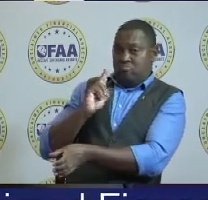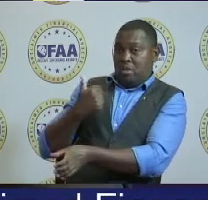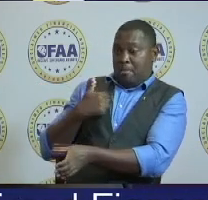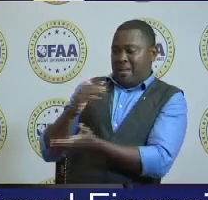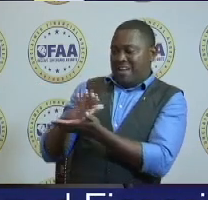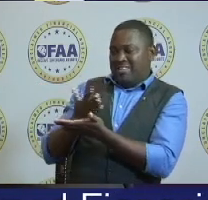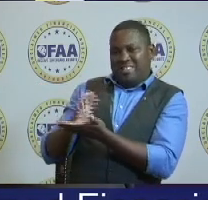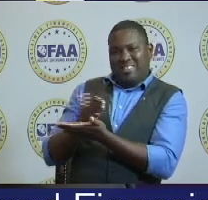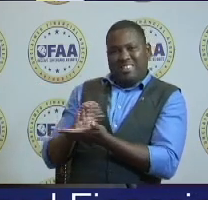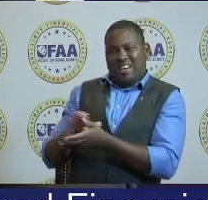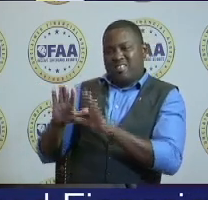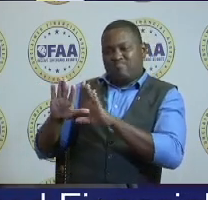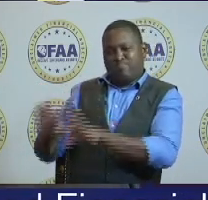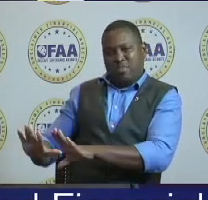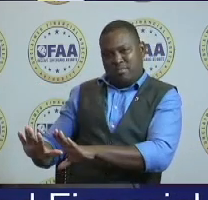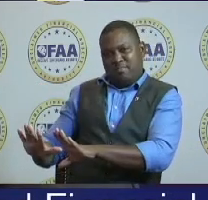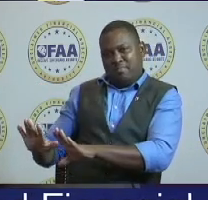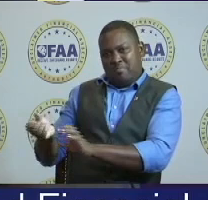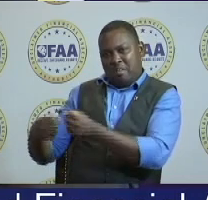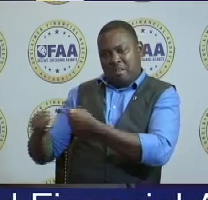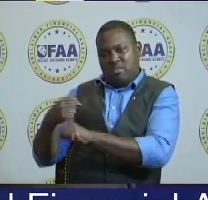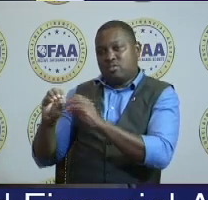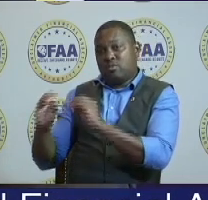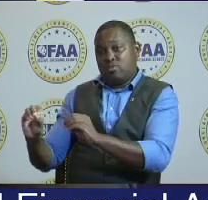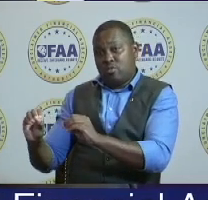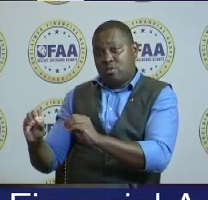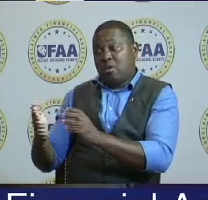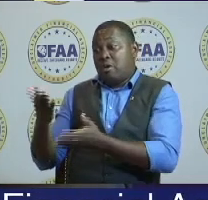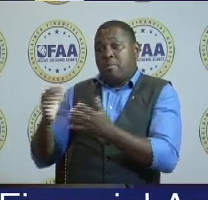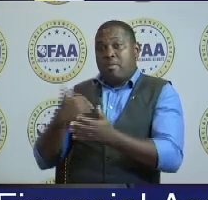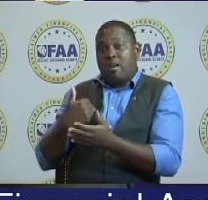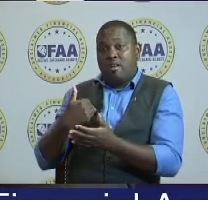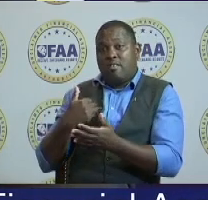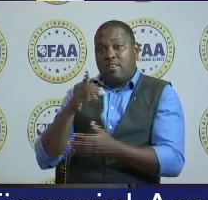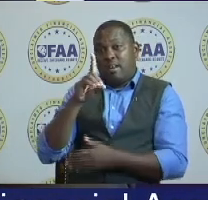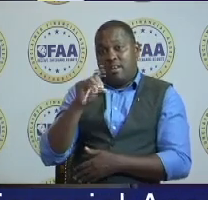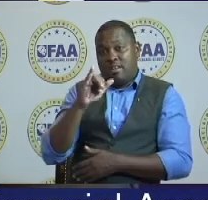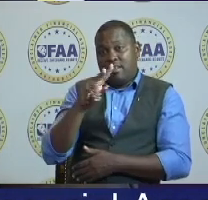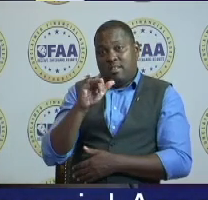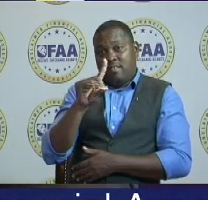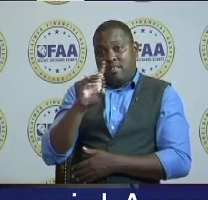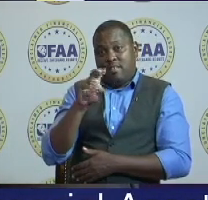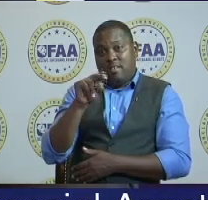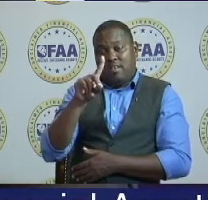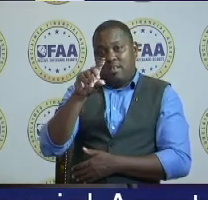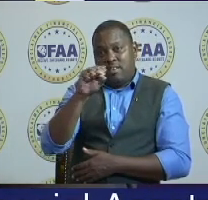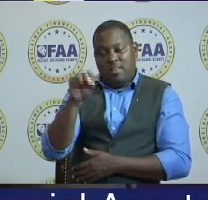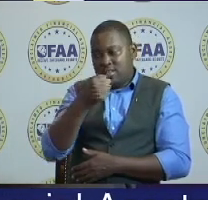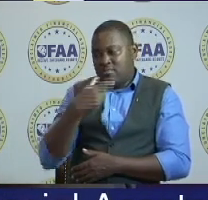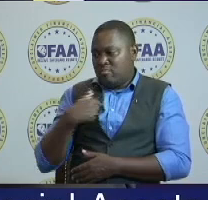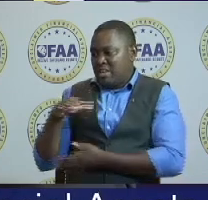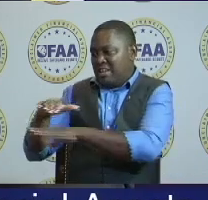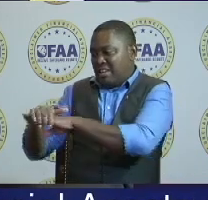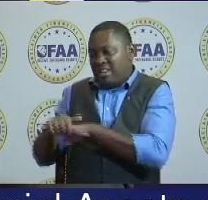become dormant. And if, let's say, there are some dividends I had not cashed, they also become dormant. Then after 3 years, the SACO is supposed